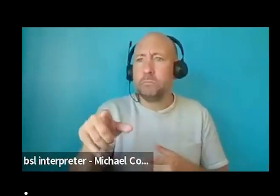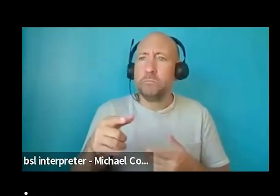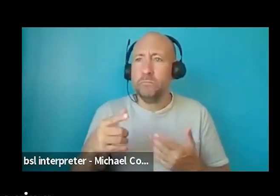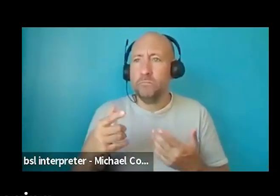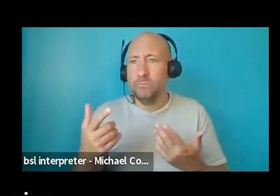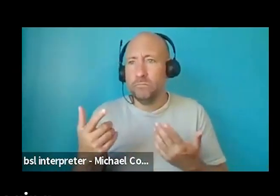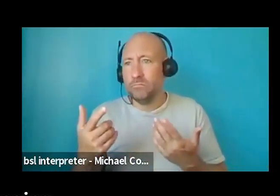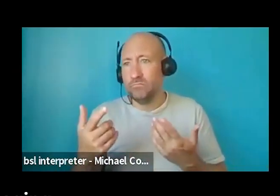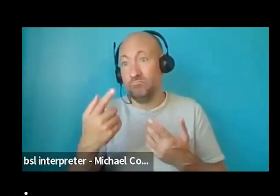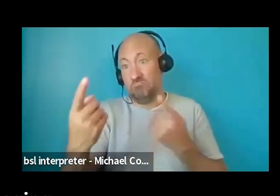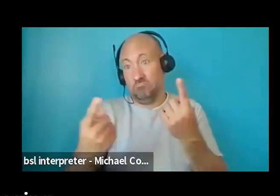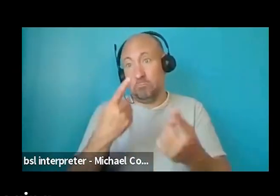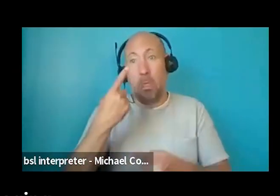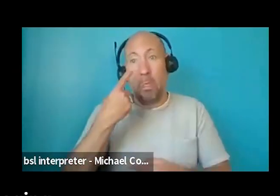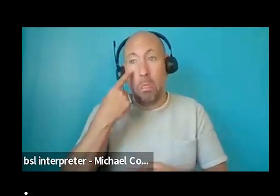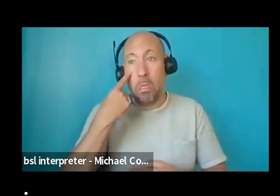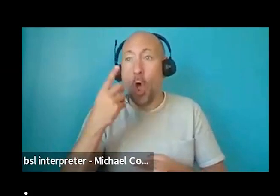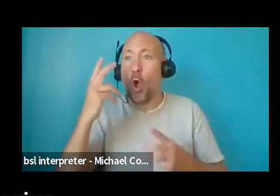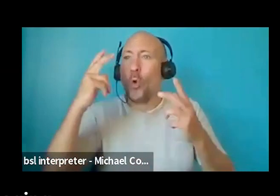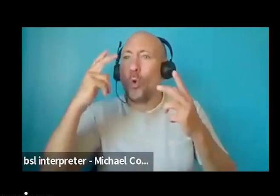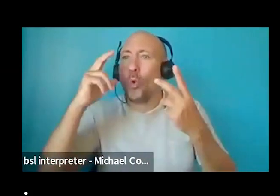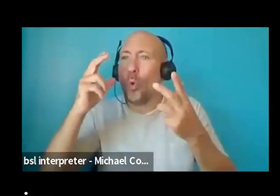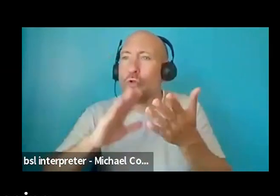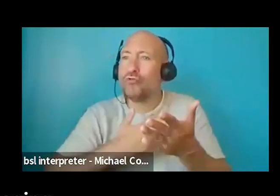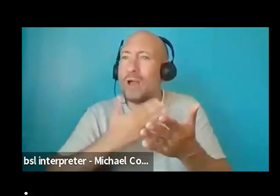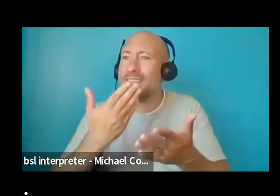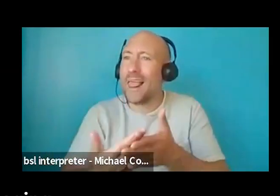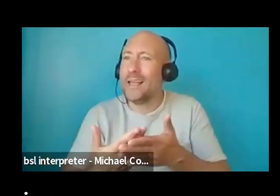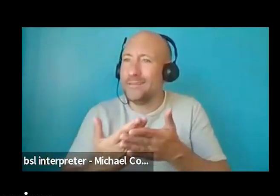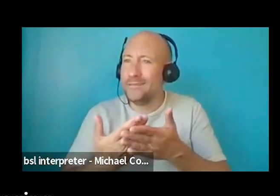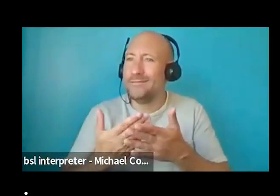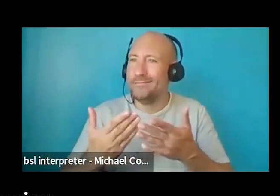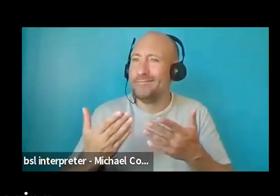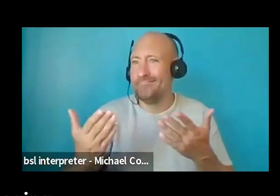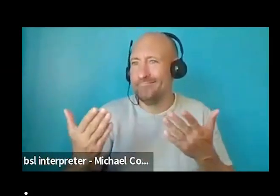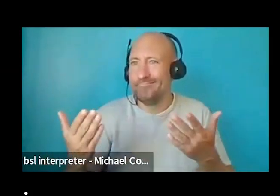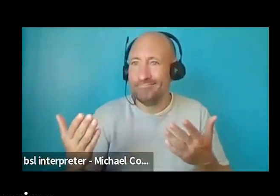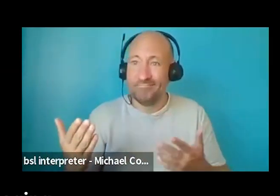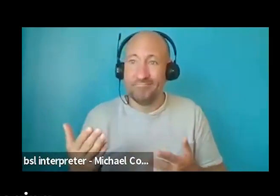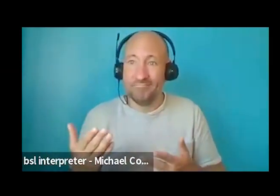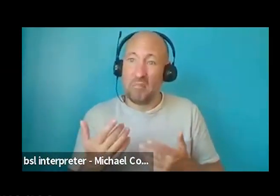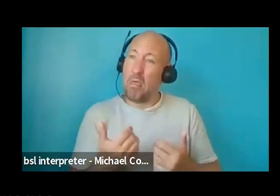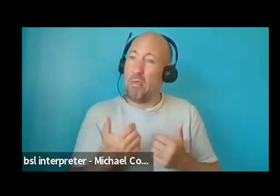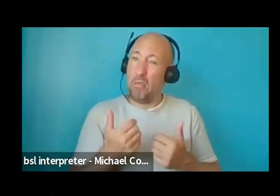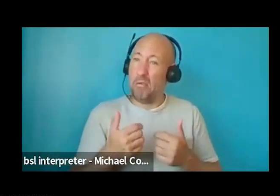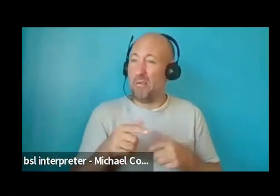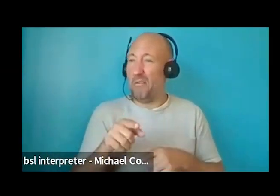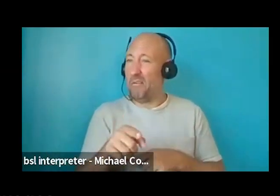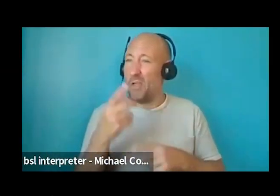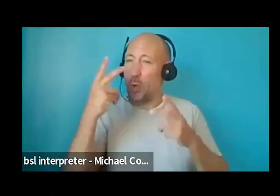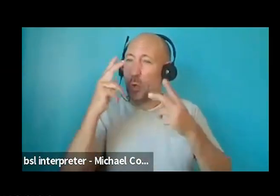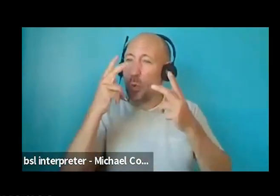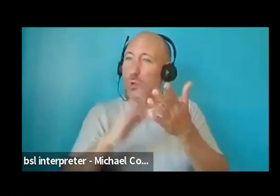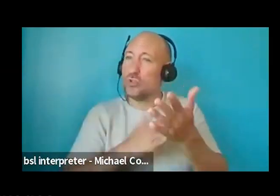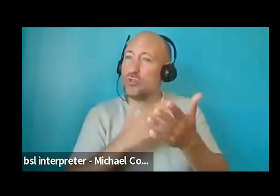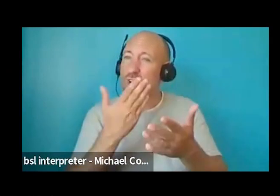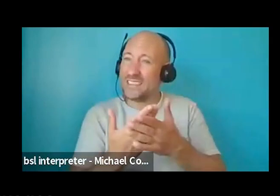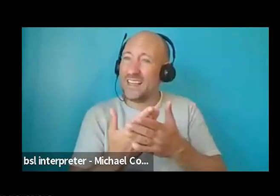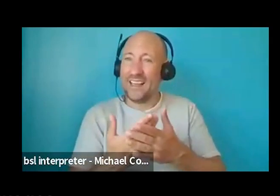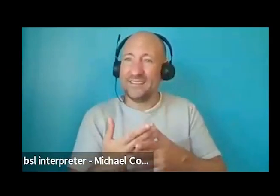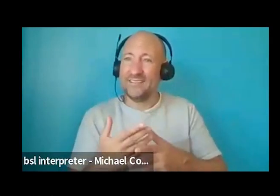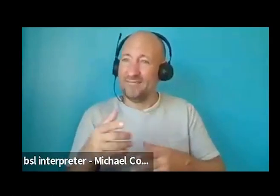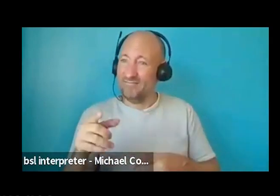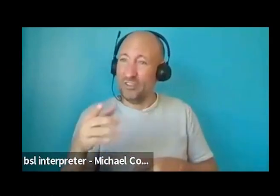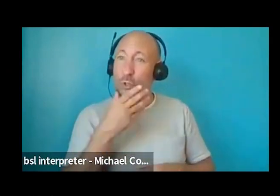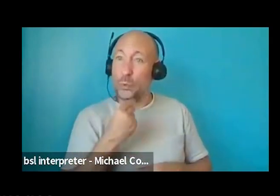have done quite a lot in managing this project, and it works okay. But it just helps us